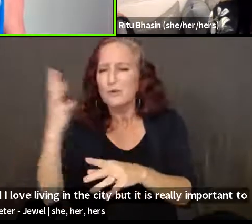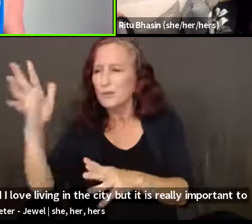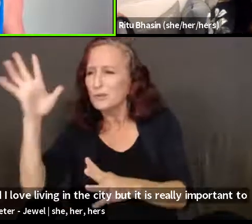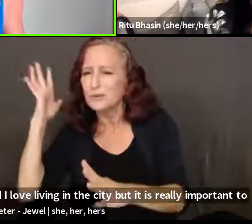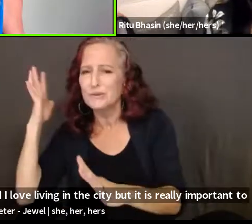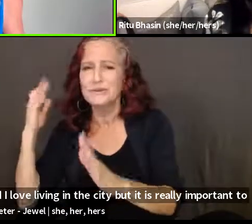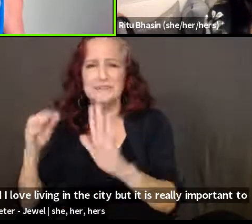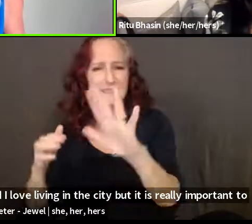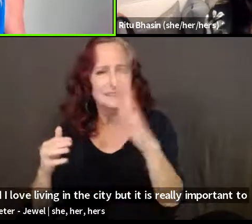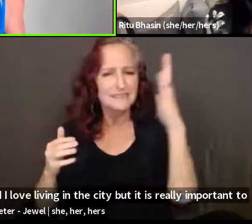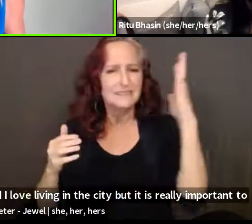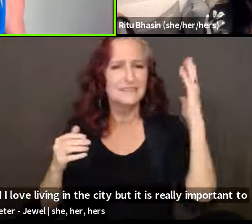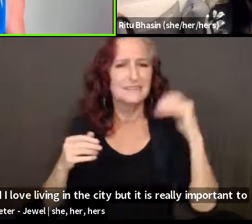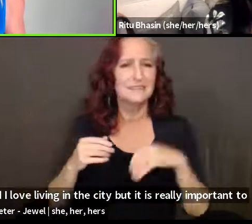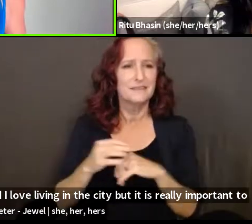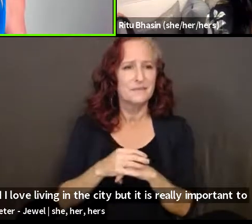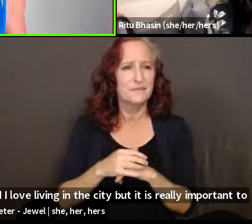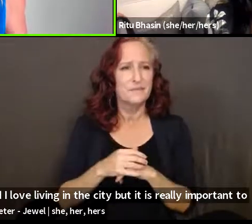chat,